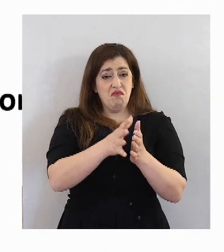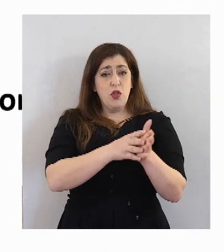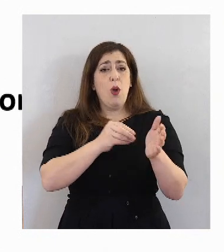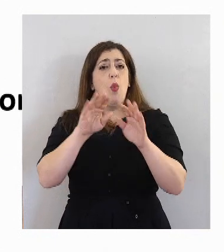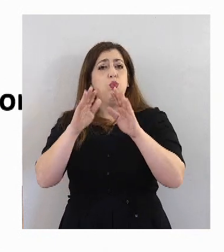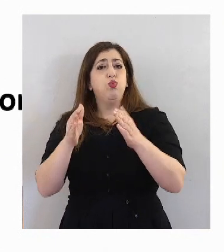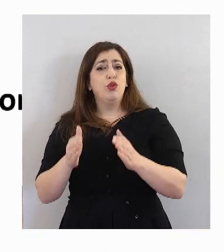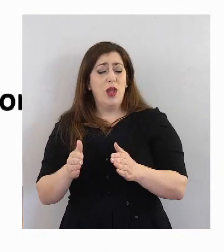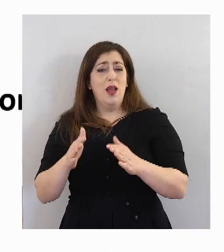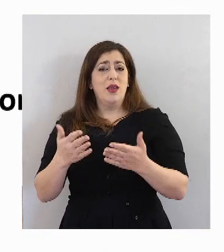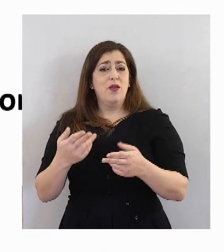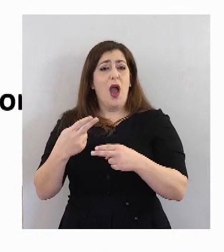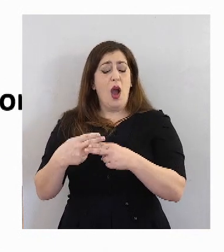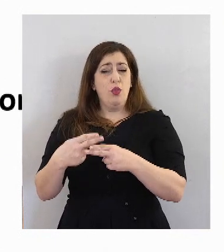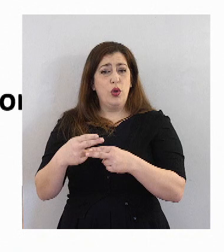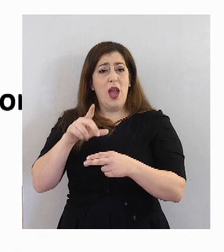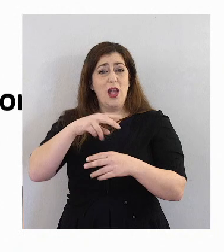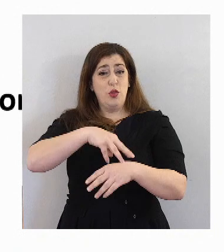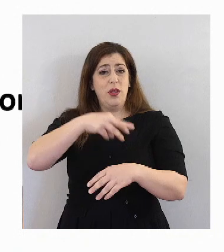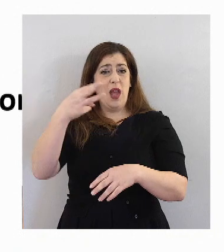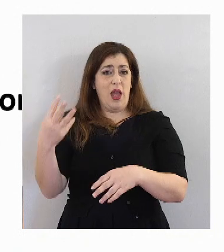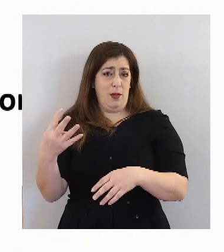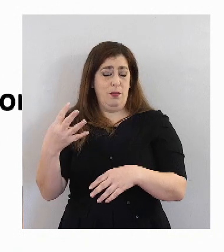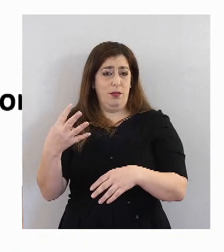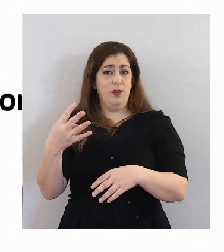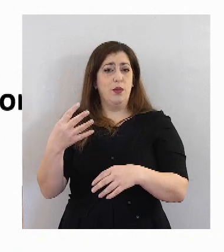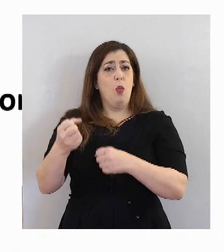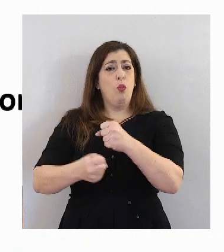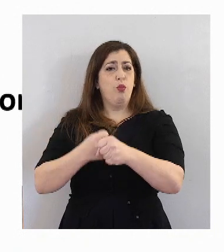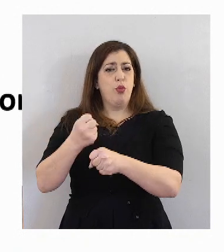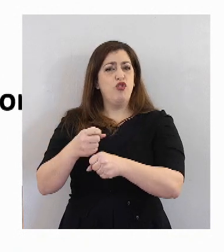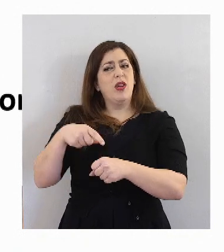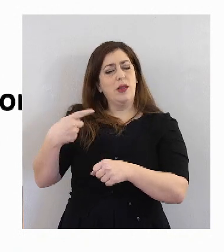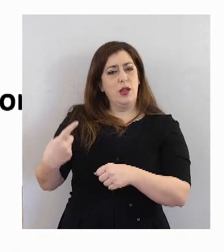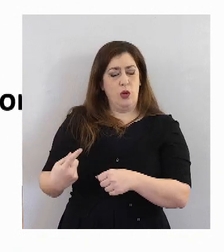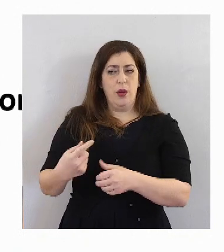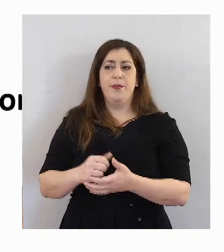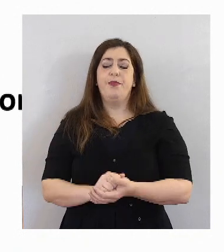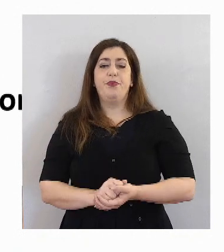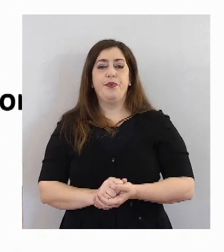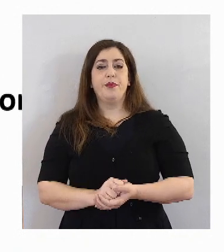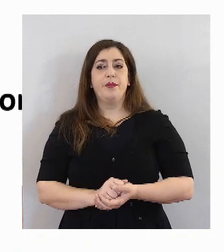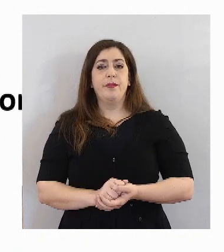SOGIGESC unit staff teaming up with the nurse coordinator of the Gender Wellbeing Clinic for the delivery.